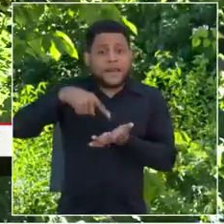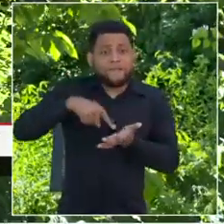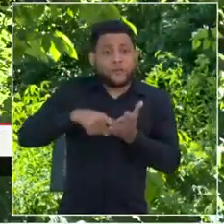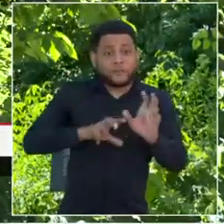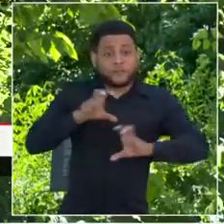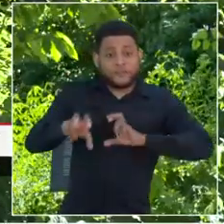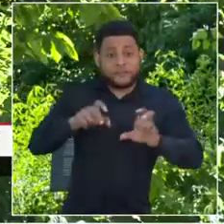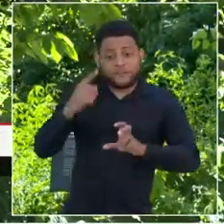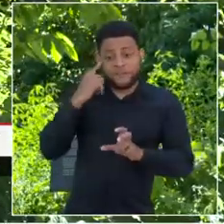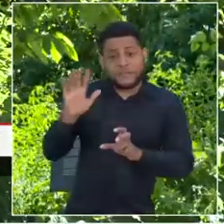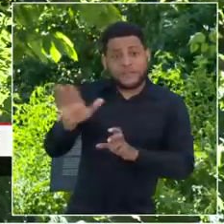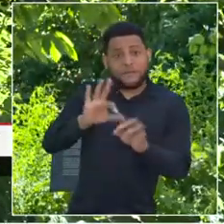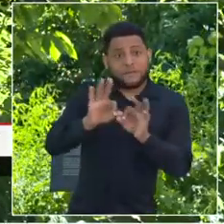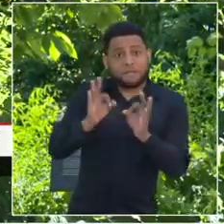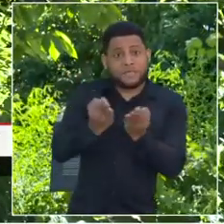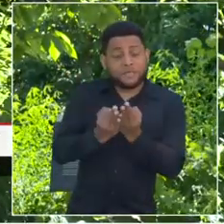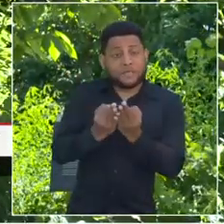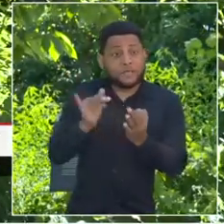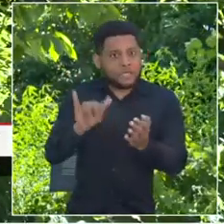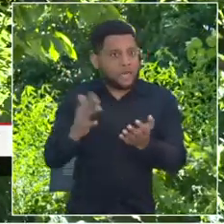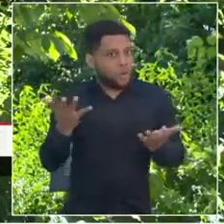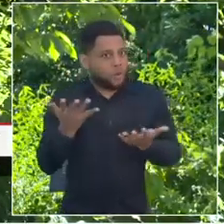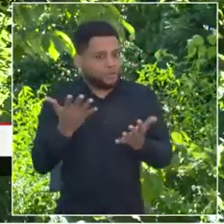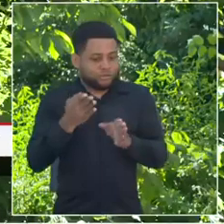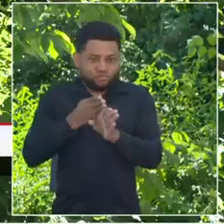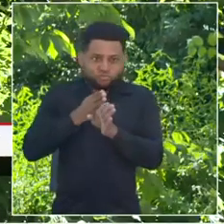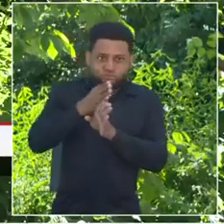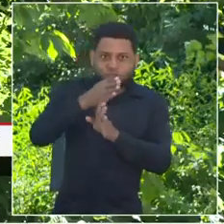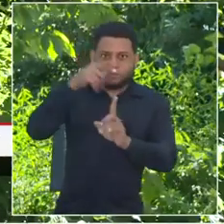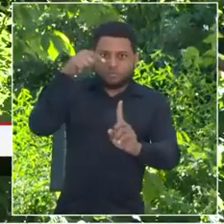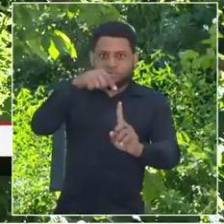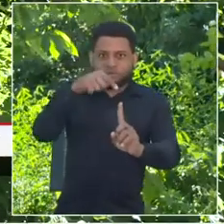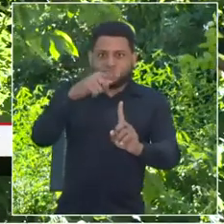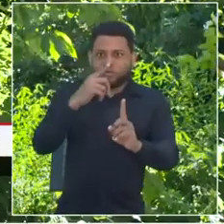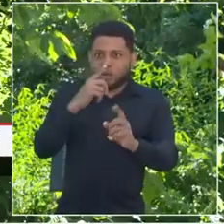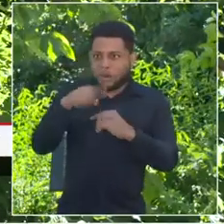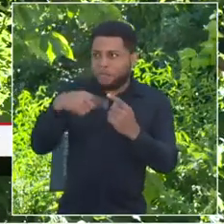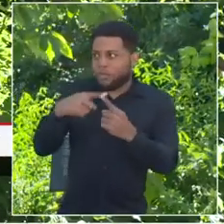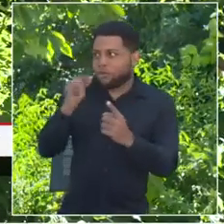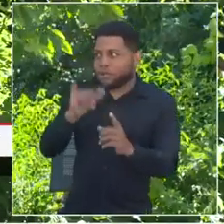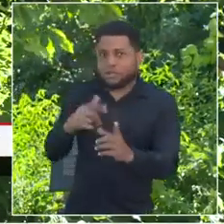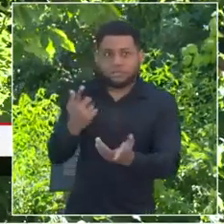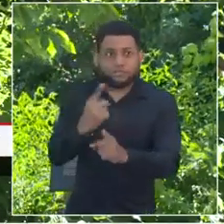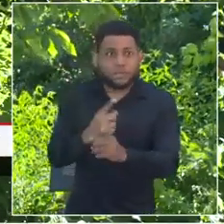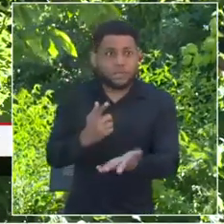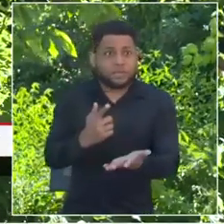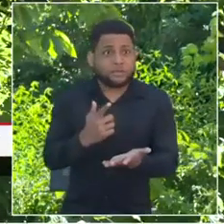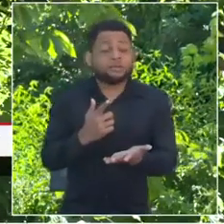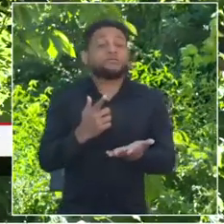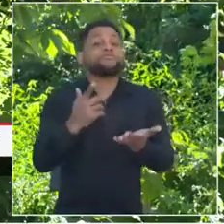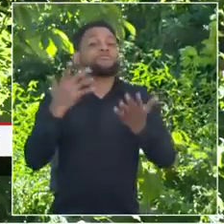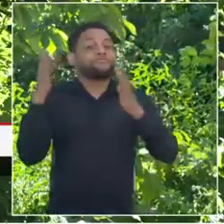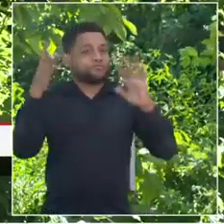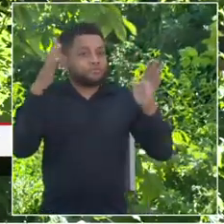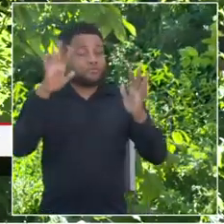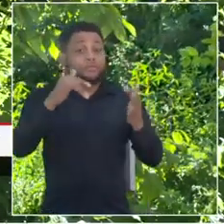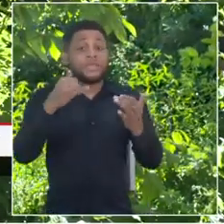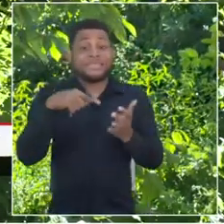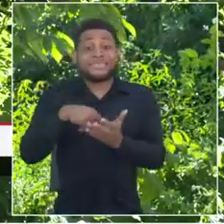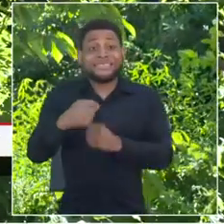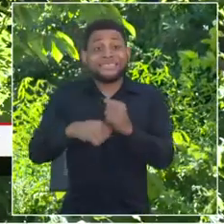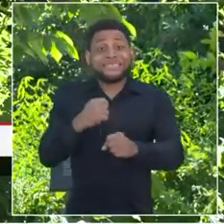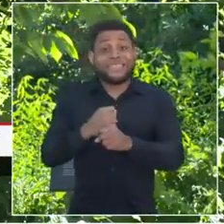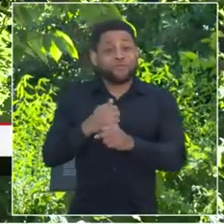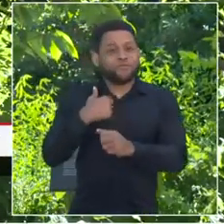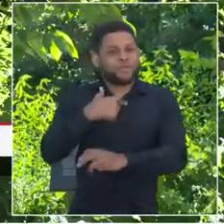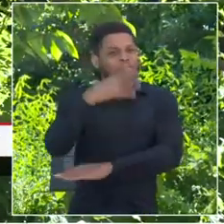what an industry should be all about? And so this year, we've broken an additional 2 records.